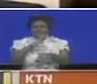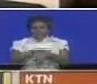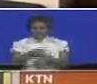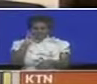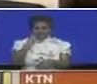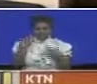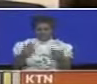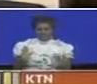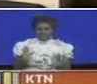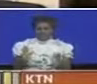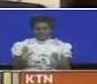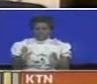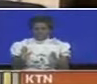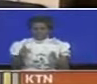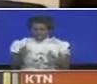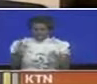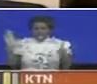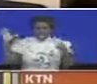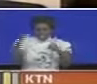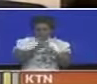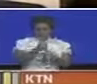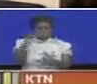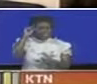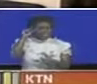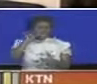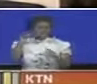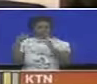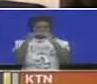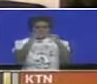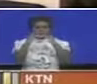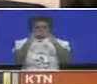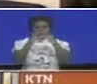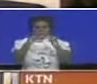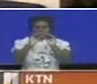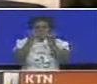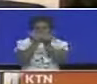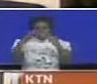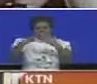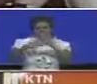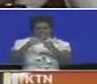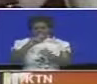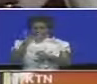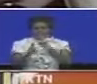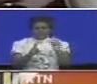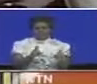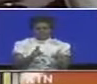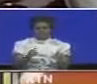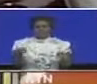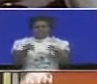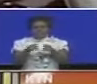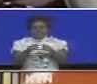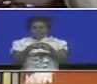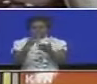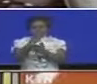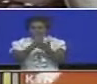we have seen towards achieving gender parity in KCP examinations. Aidha, katika kitengo